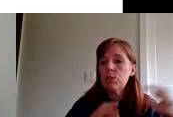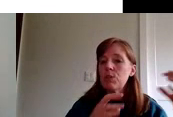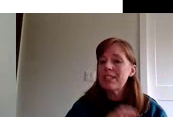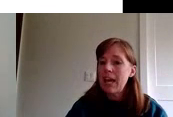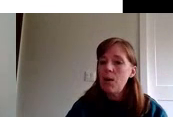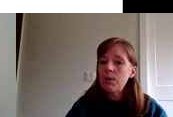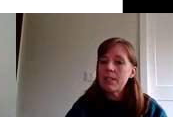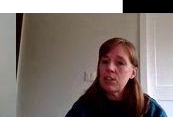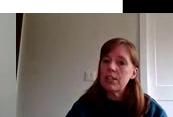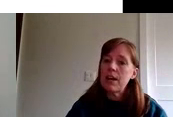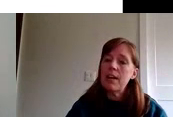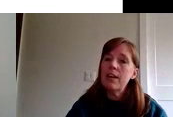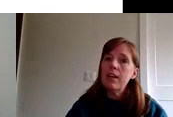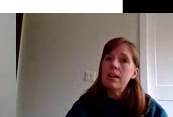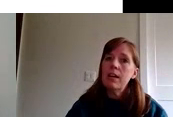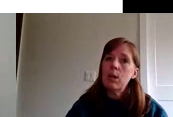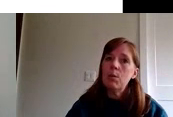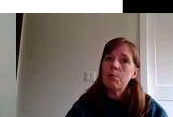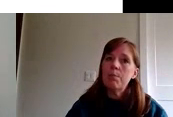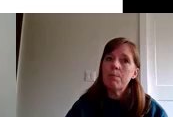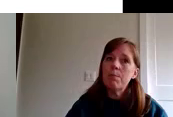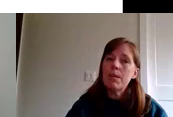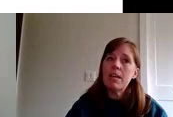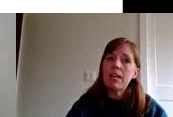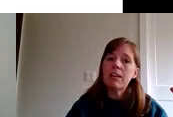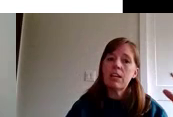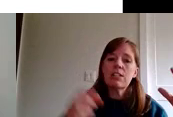the computer, so the sound is actually not